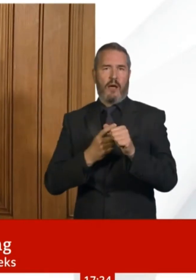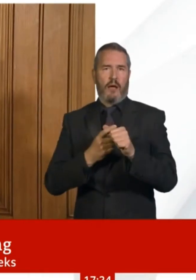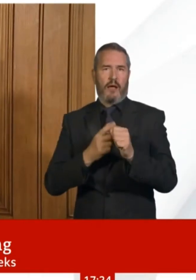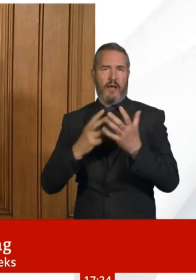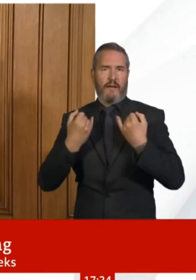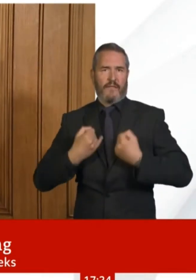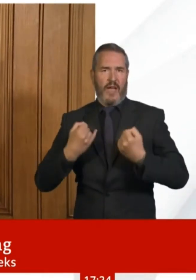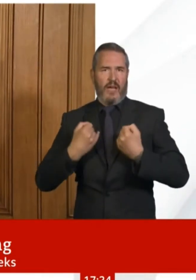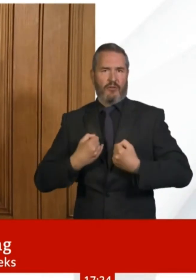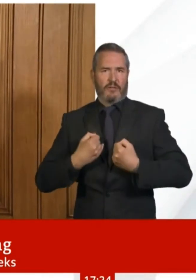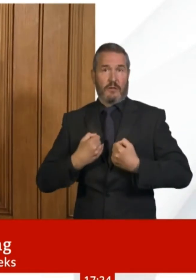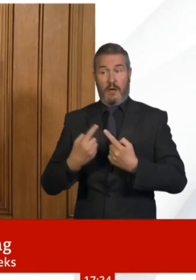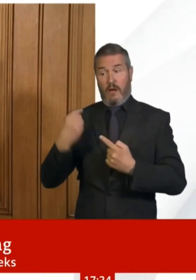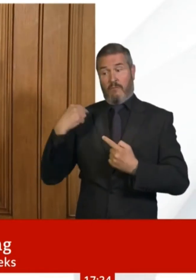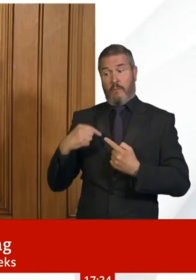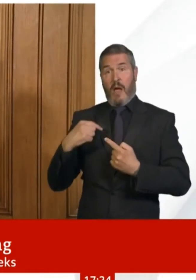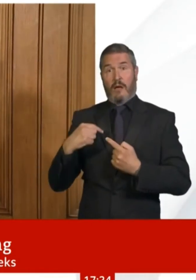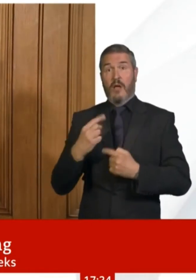from ONS,